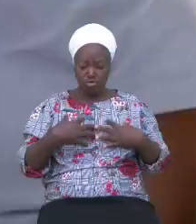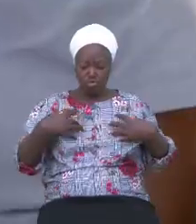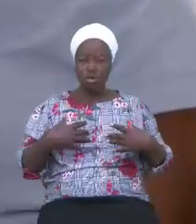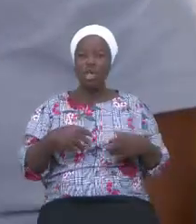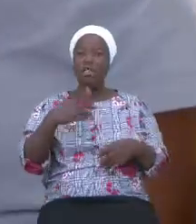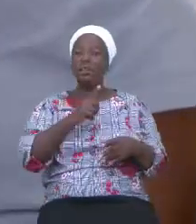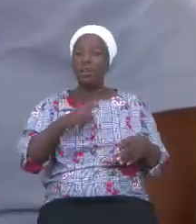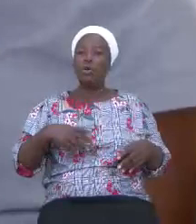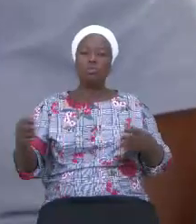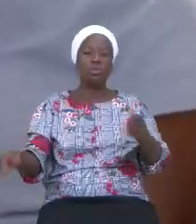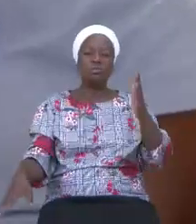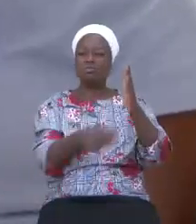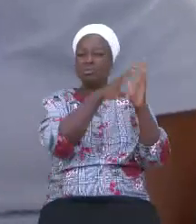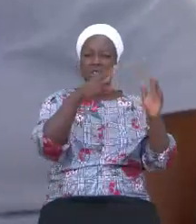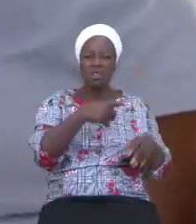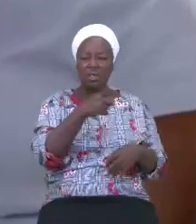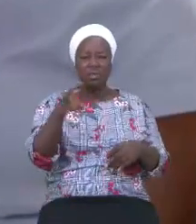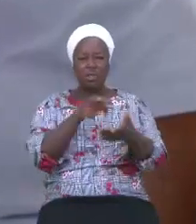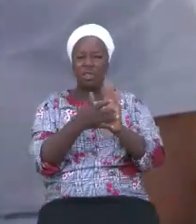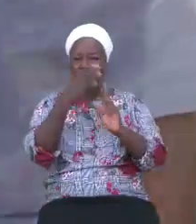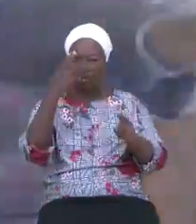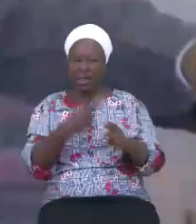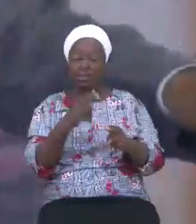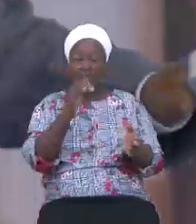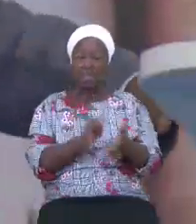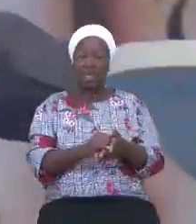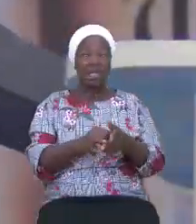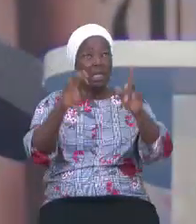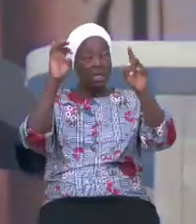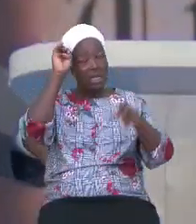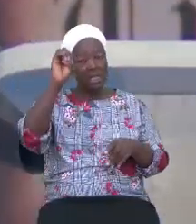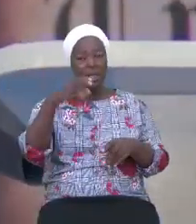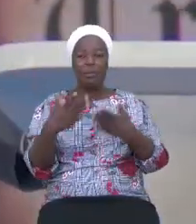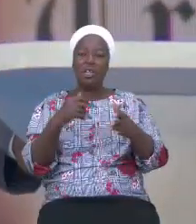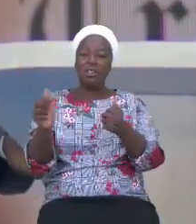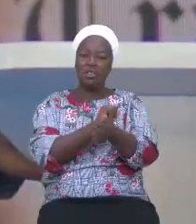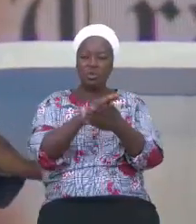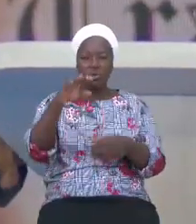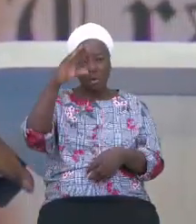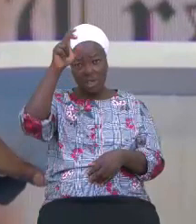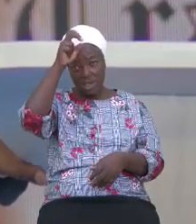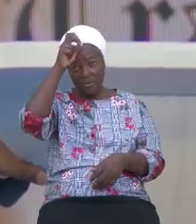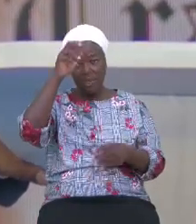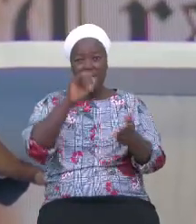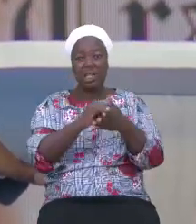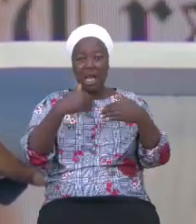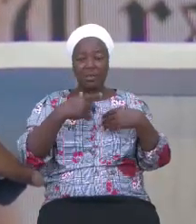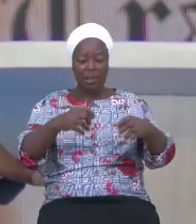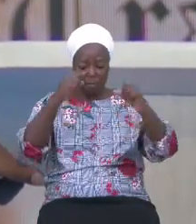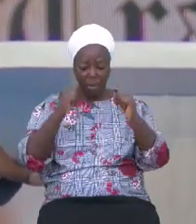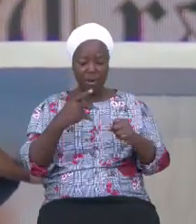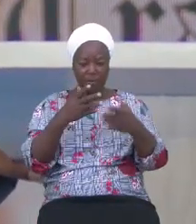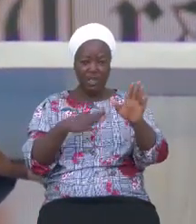up. That he might destroy him that had the power of death, that is